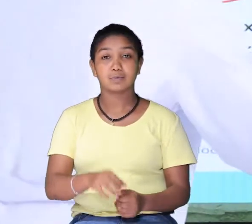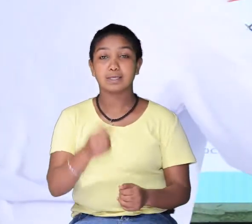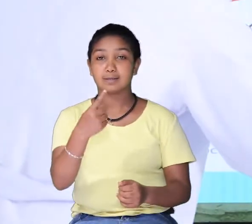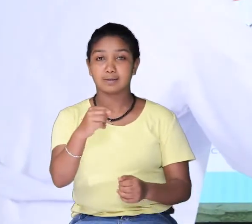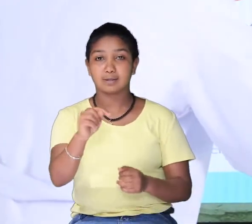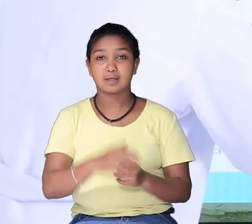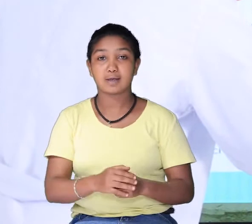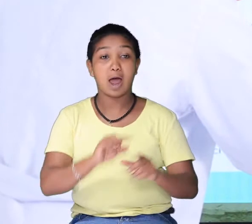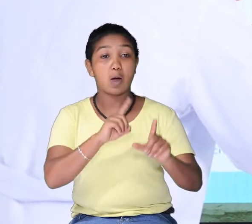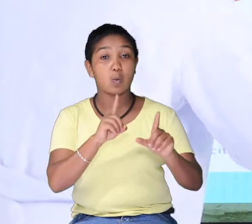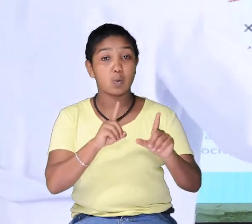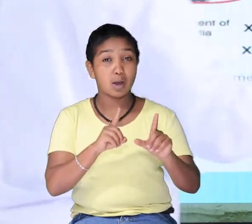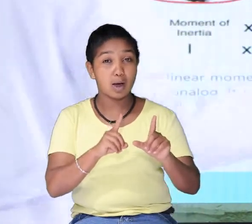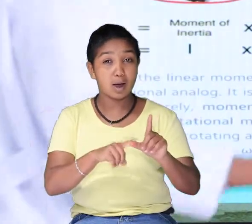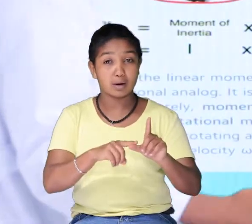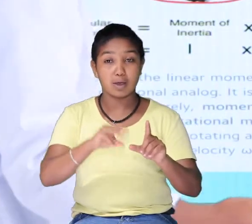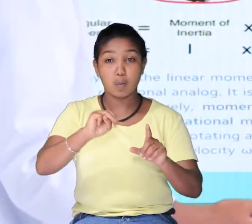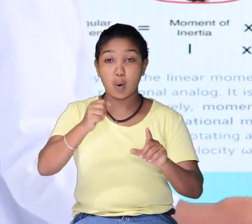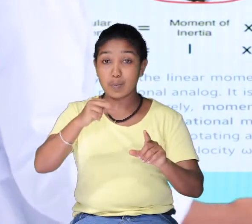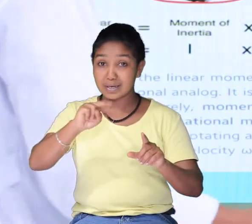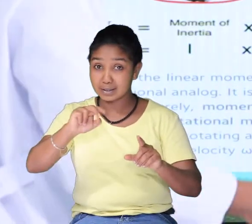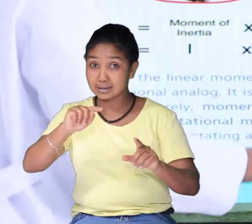the angular momentum increased.